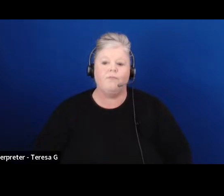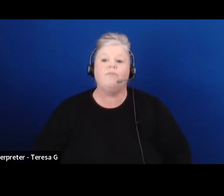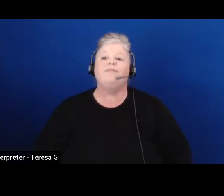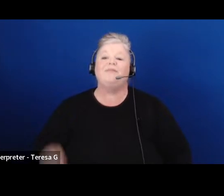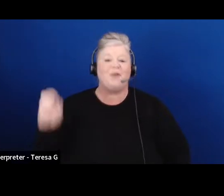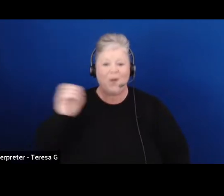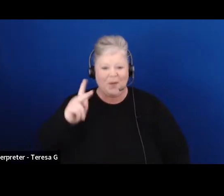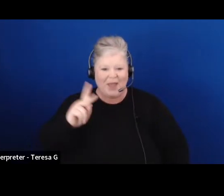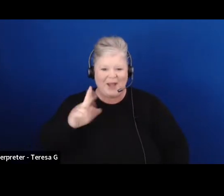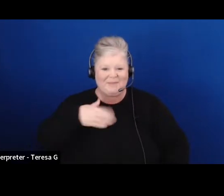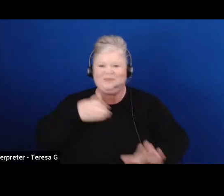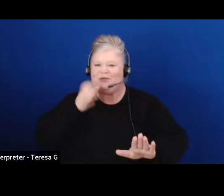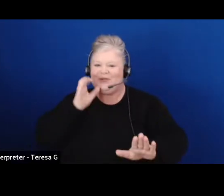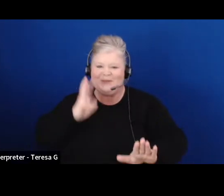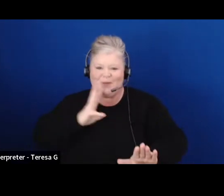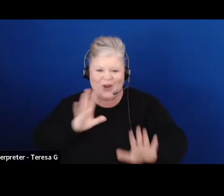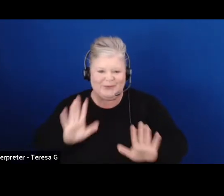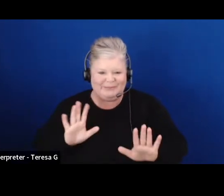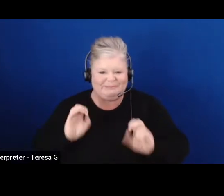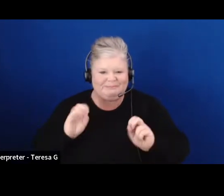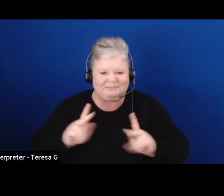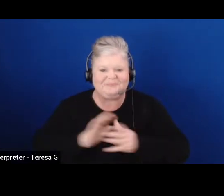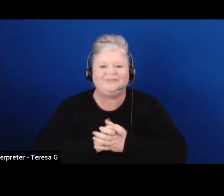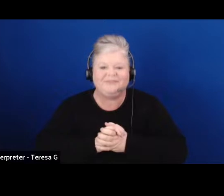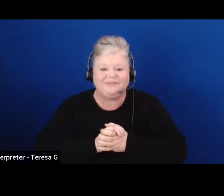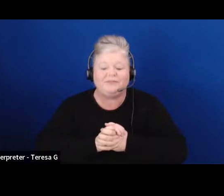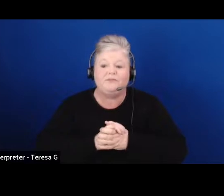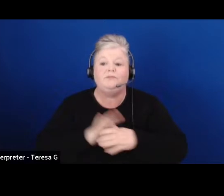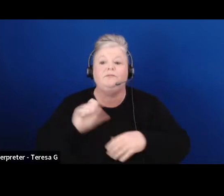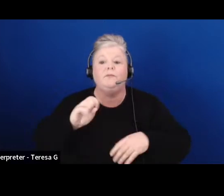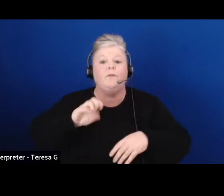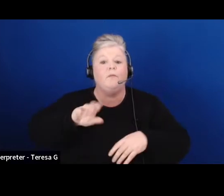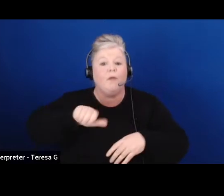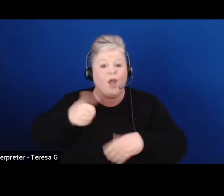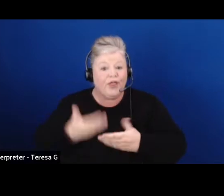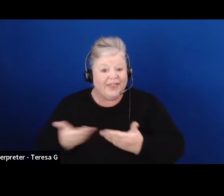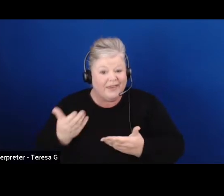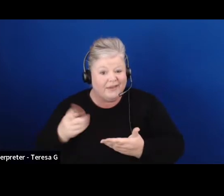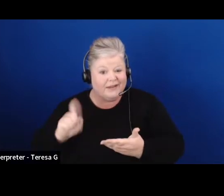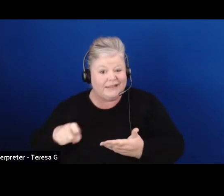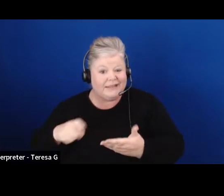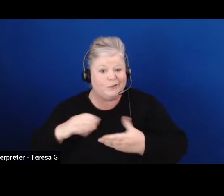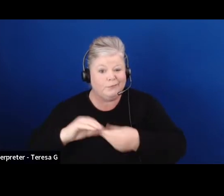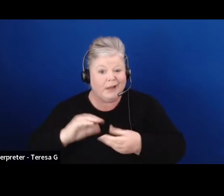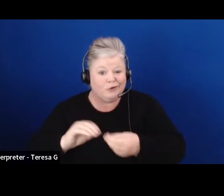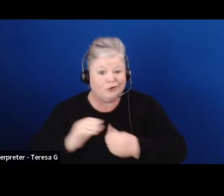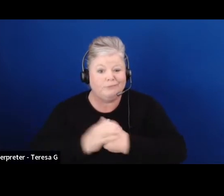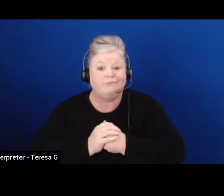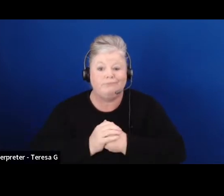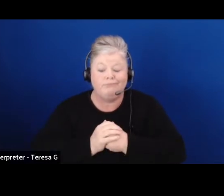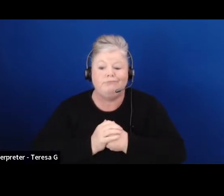Okay, drinking water. So the other thing that I wanted to mention was about